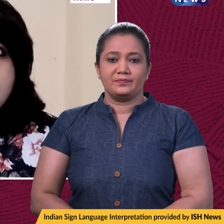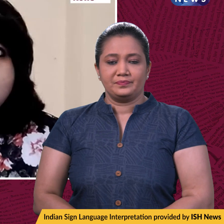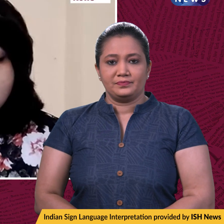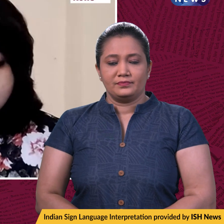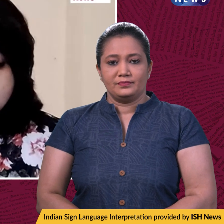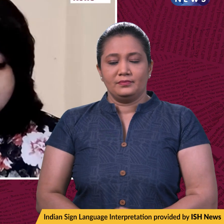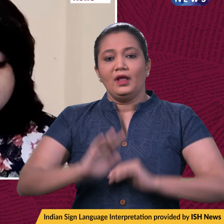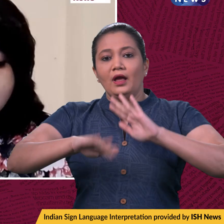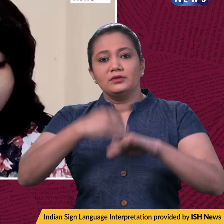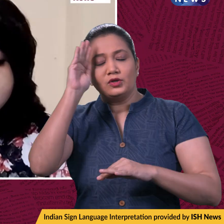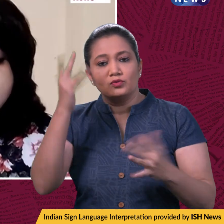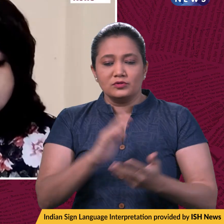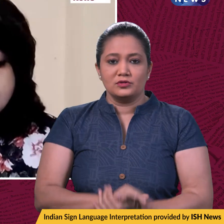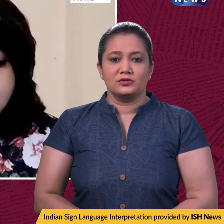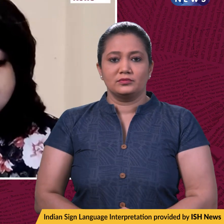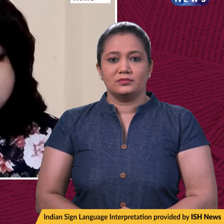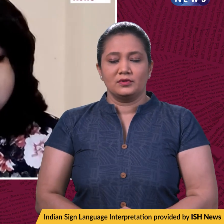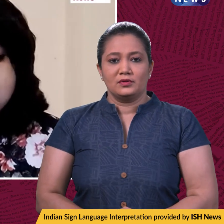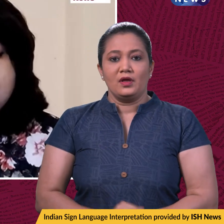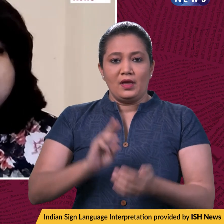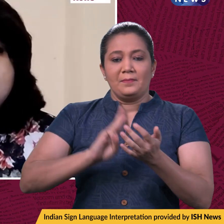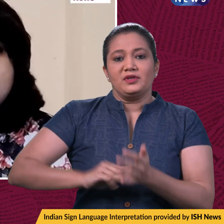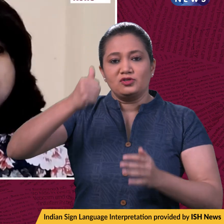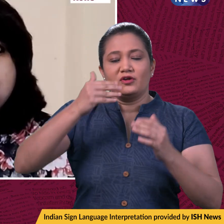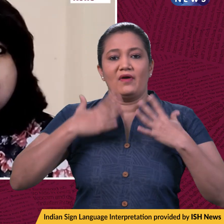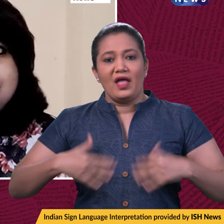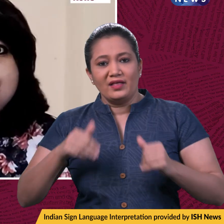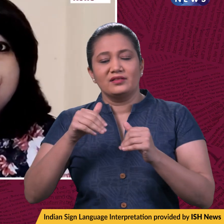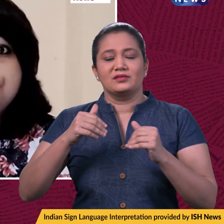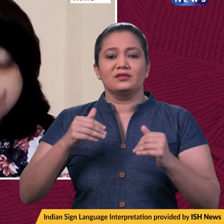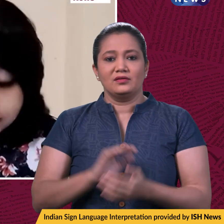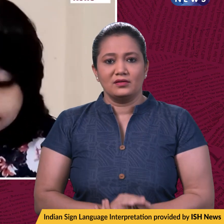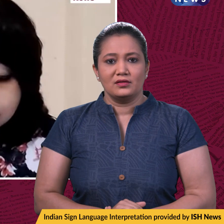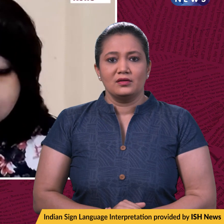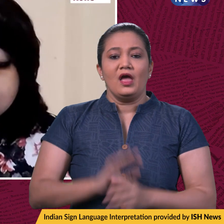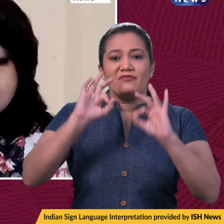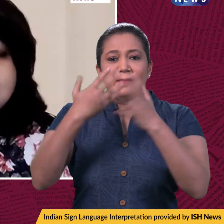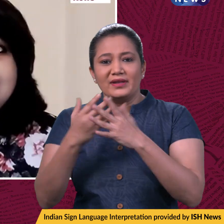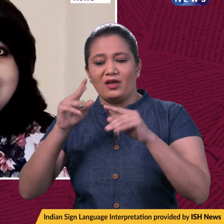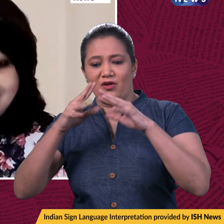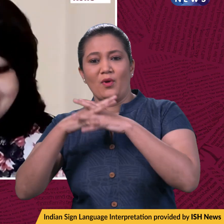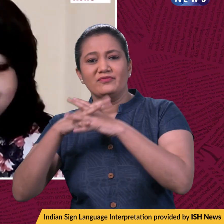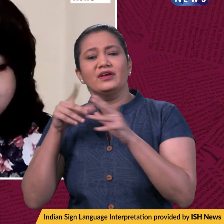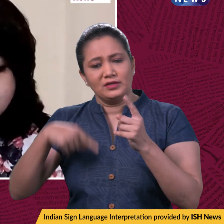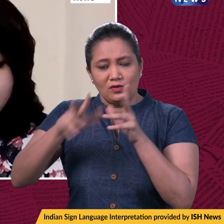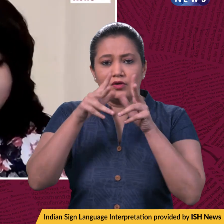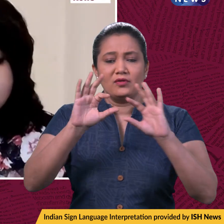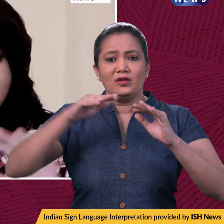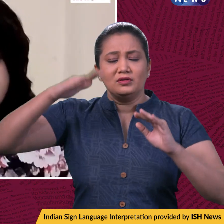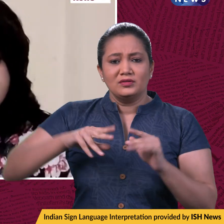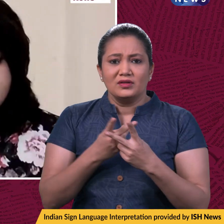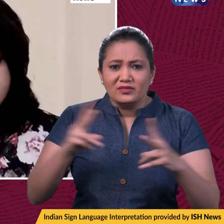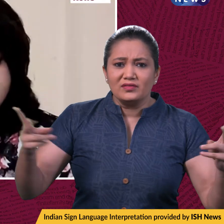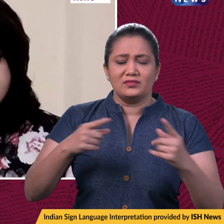Moving on now, the Ministry of Health and Family Welfare told the Parliament on Friday that there have been